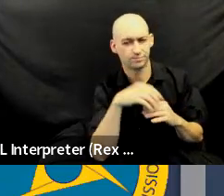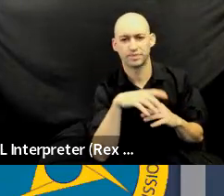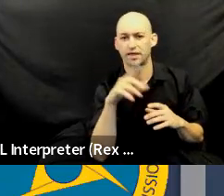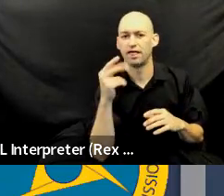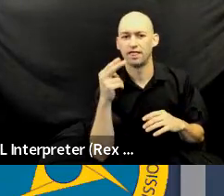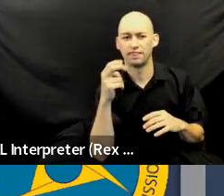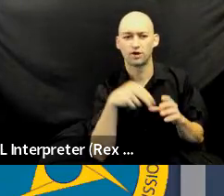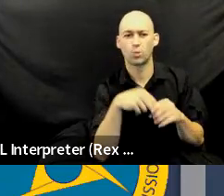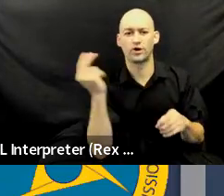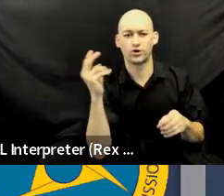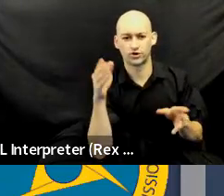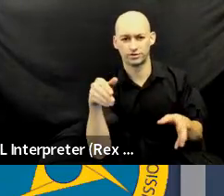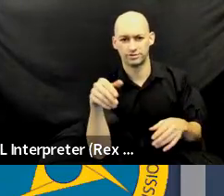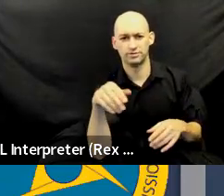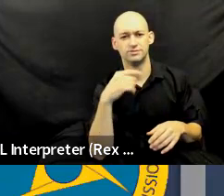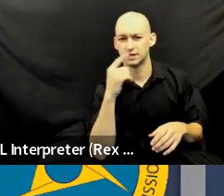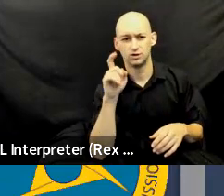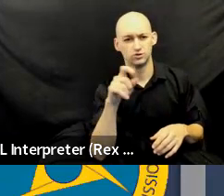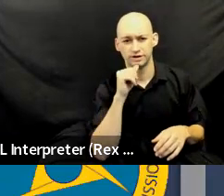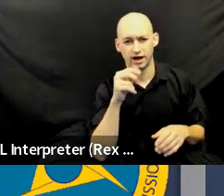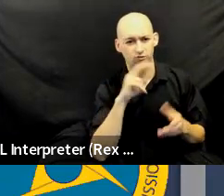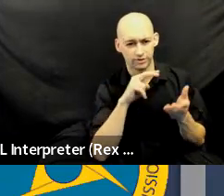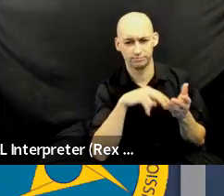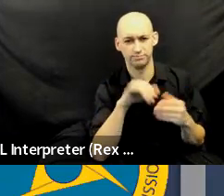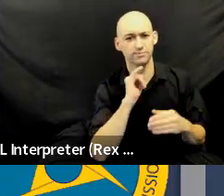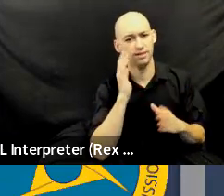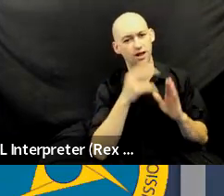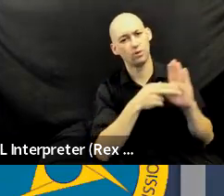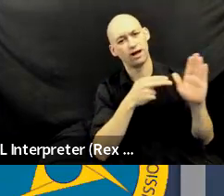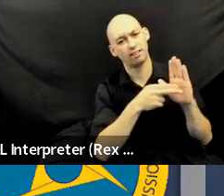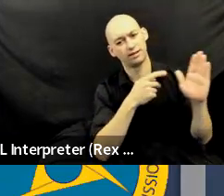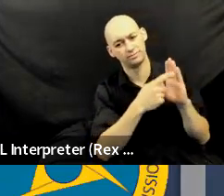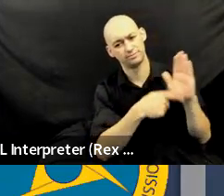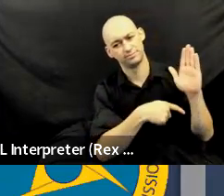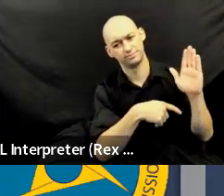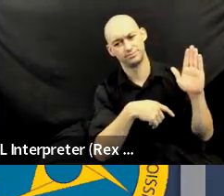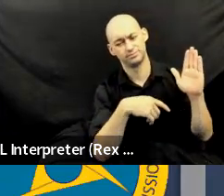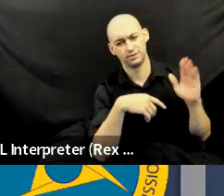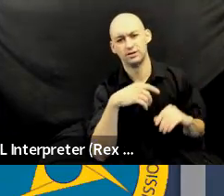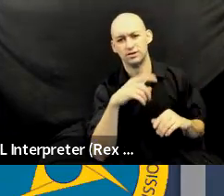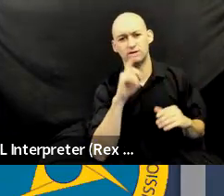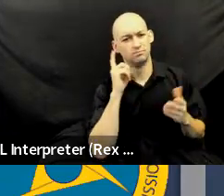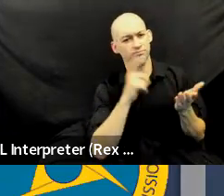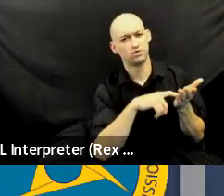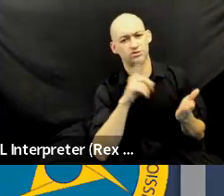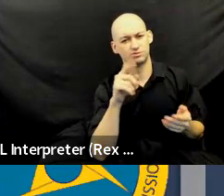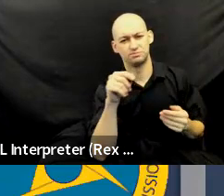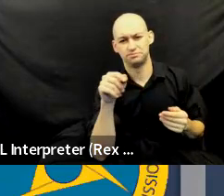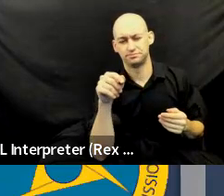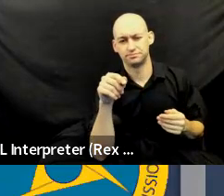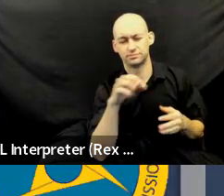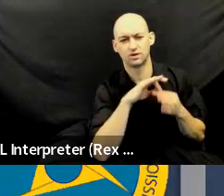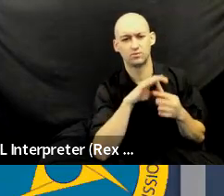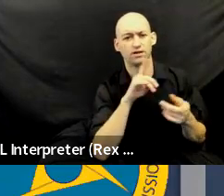read all these NOFOs. So I will just highlight one notice of a funding opportunity that you might find interesting, which relates